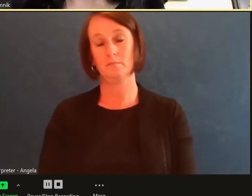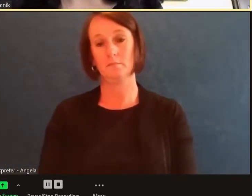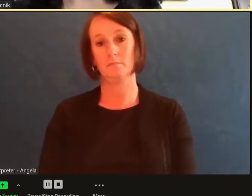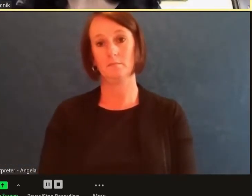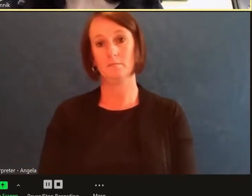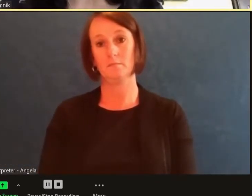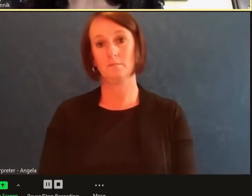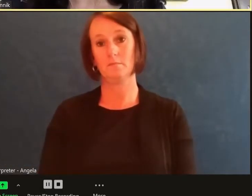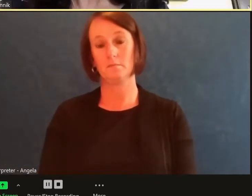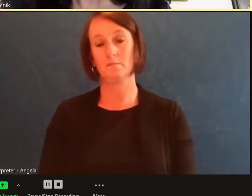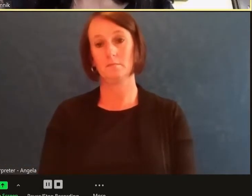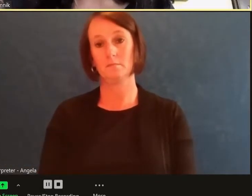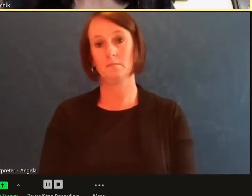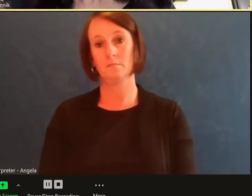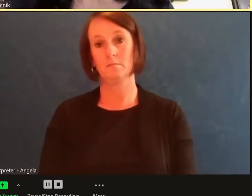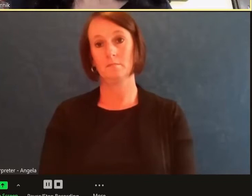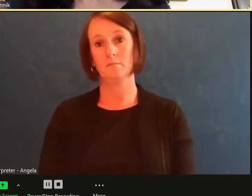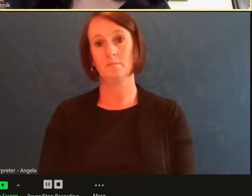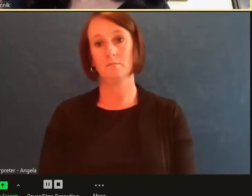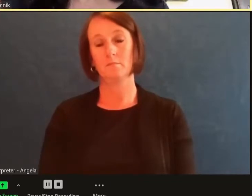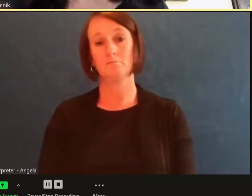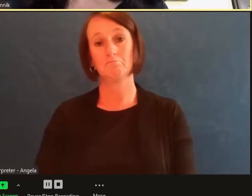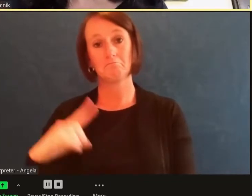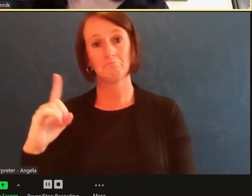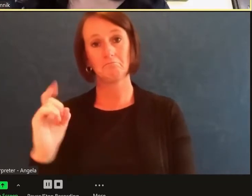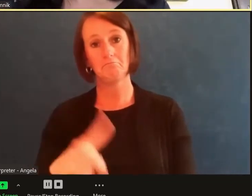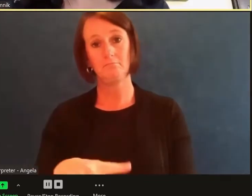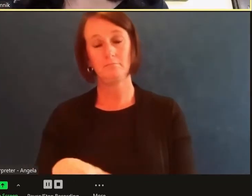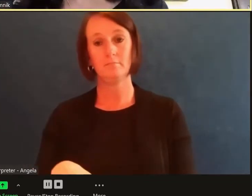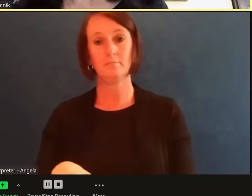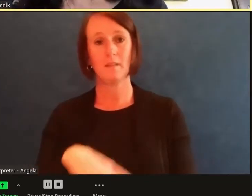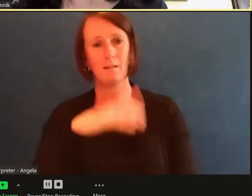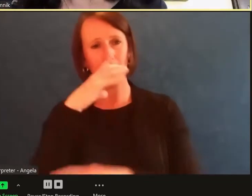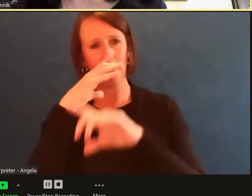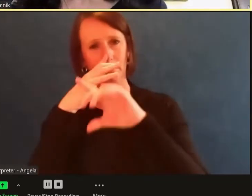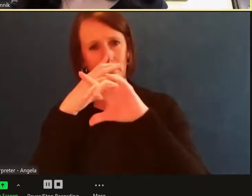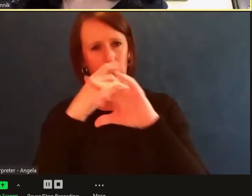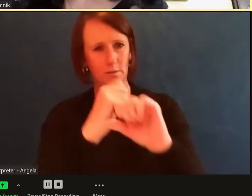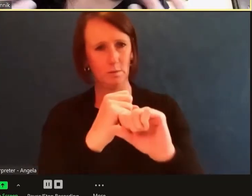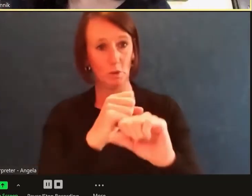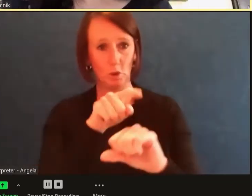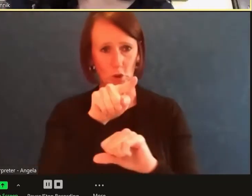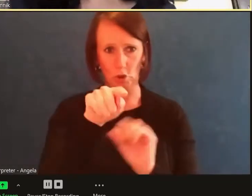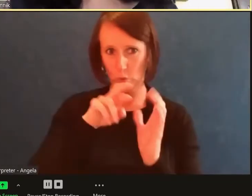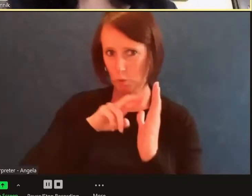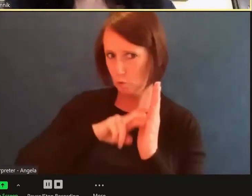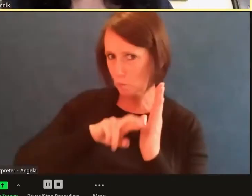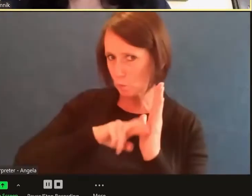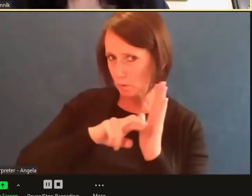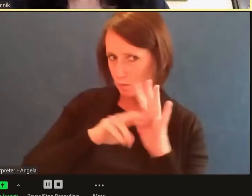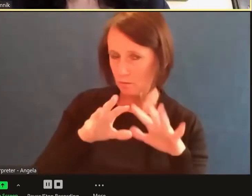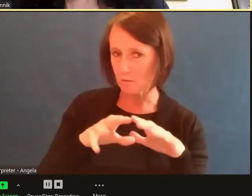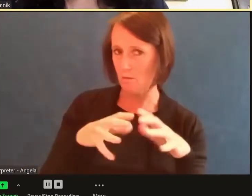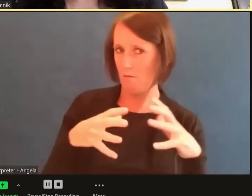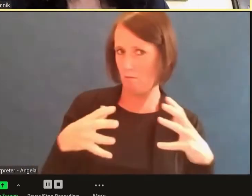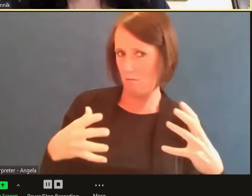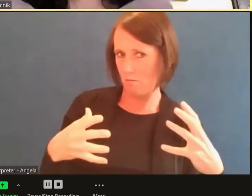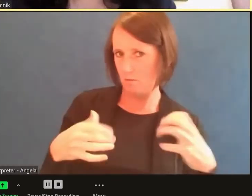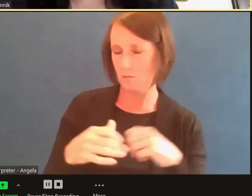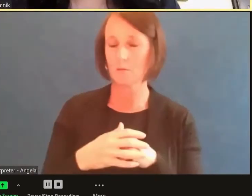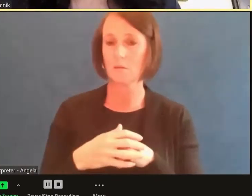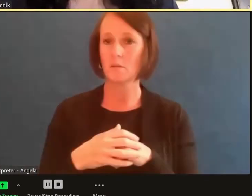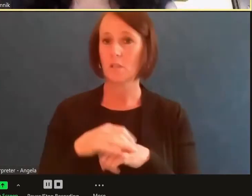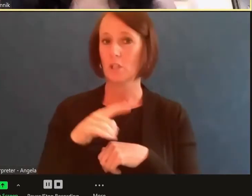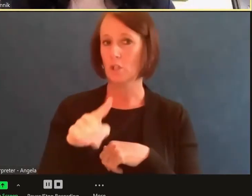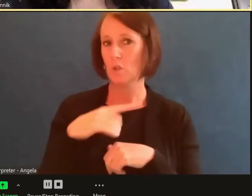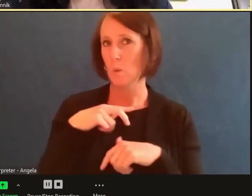and impressed with your writing, though, is that you do a ton of research. I've read that you have walked the